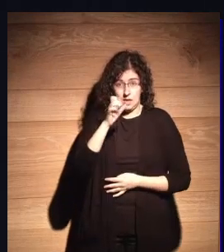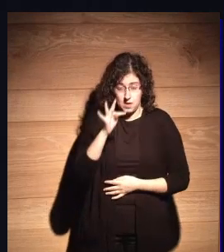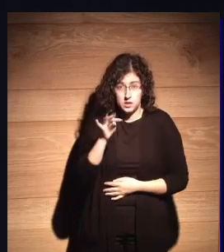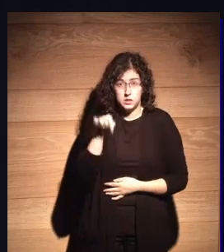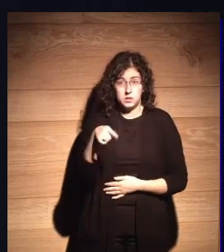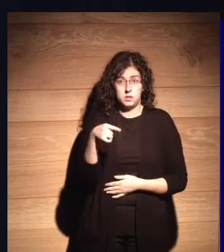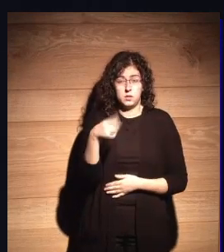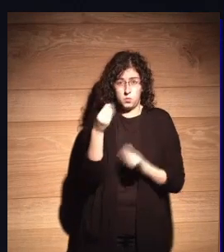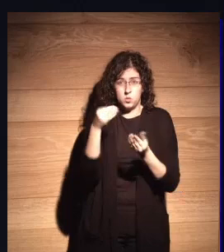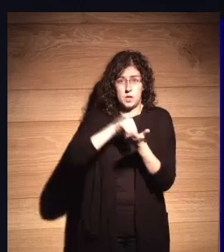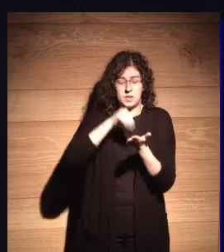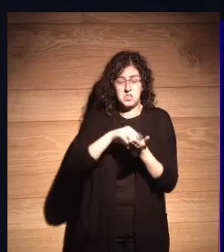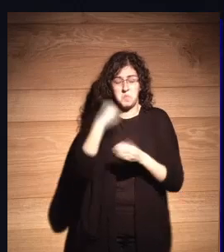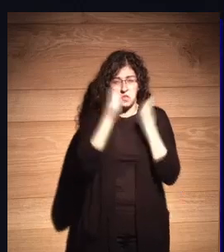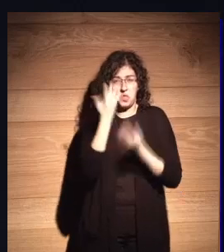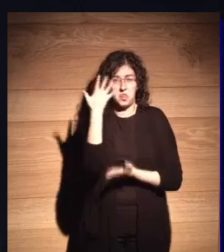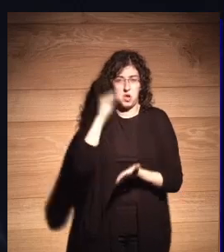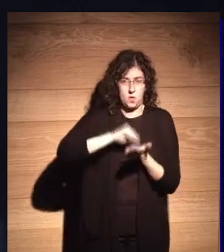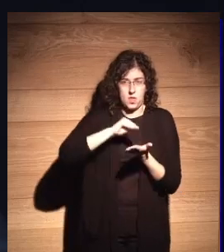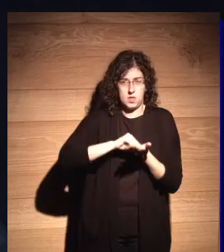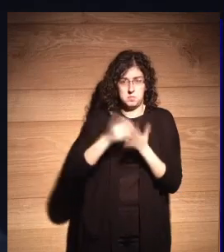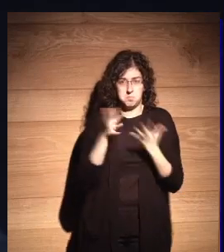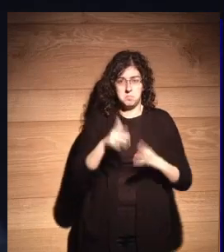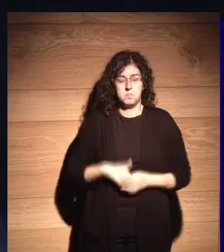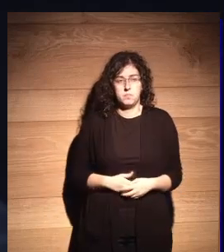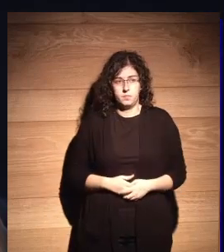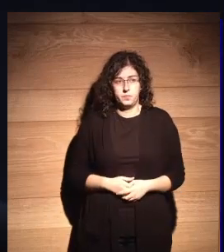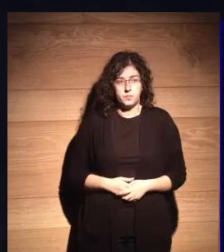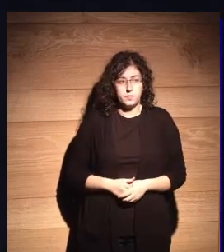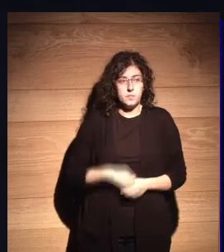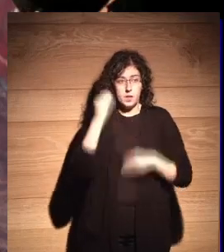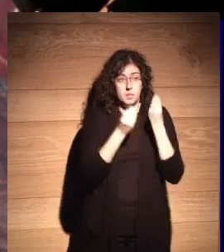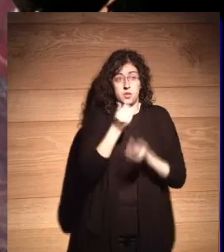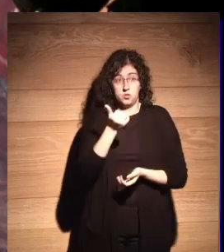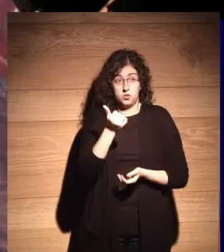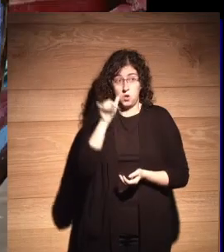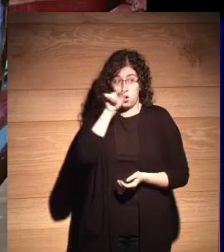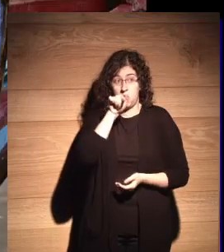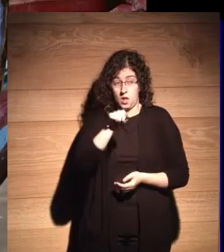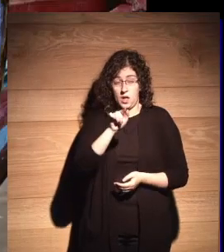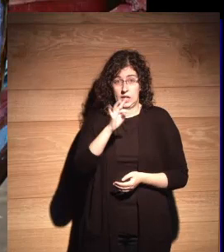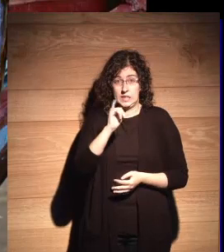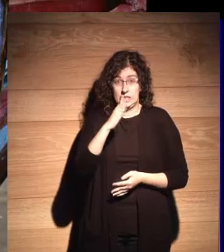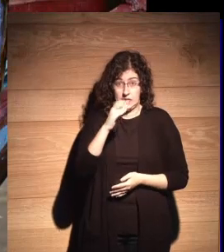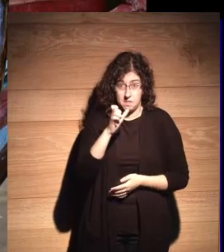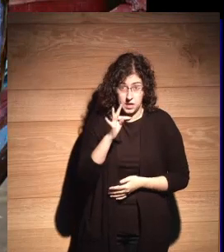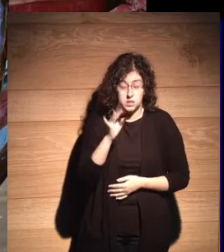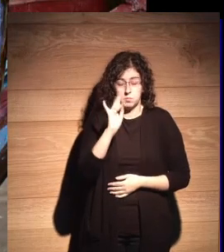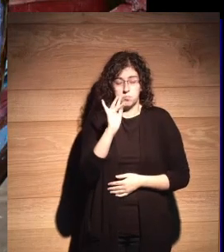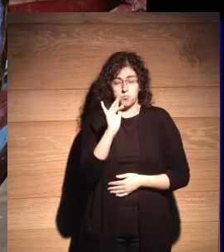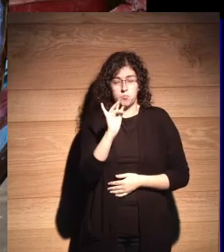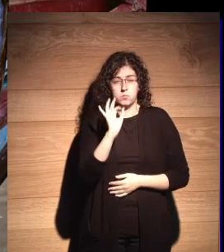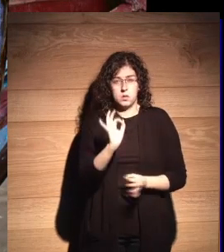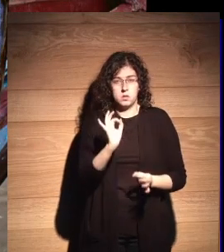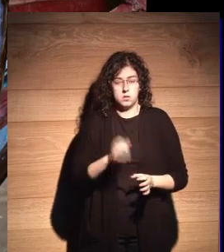Yeah. Yeah, I assume this is also from, or where is that? Yeah, that's Tibet too. Yeah. Tibet. The thing about they have